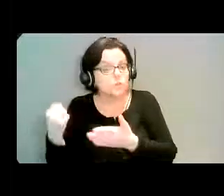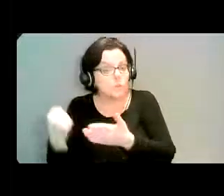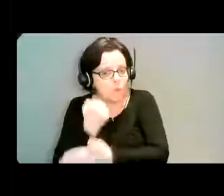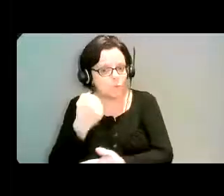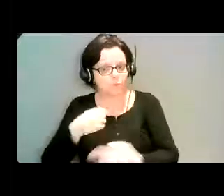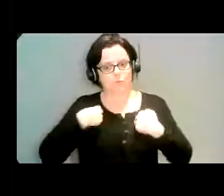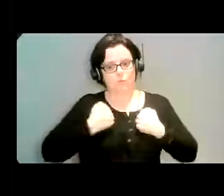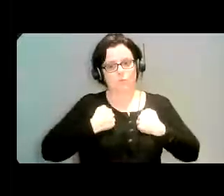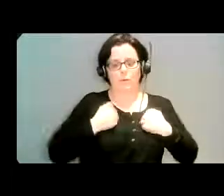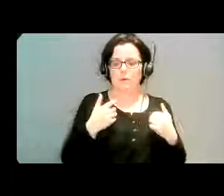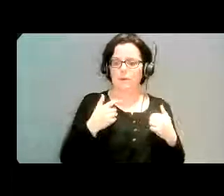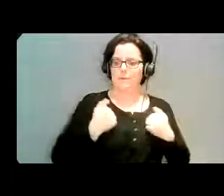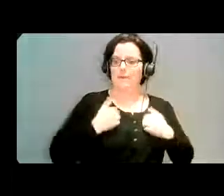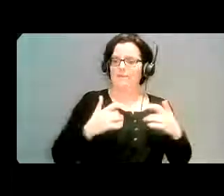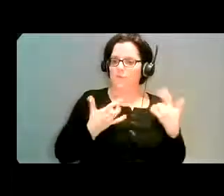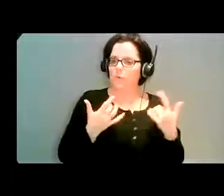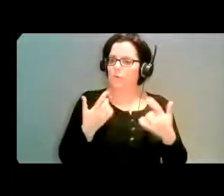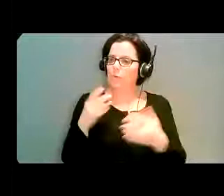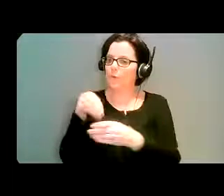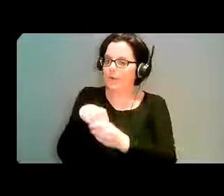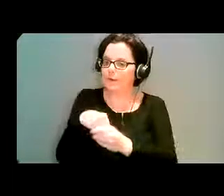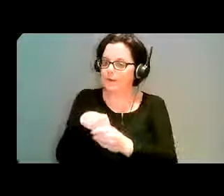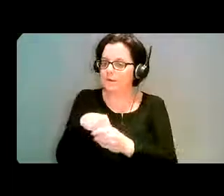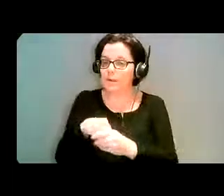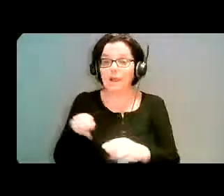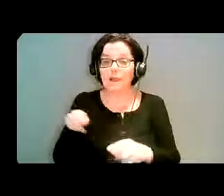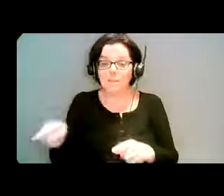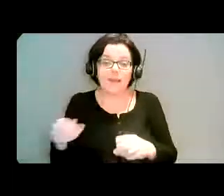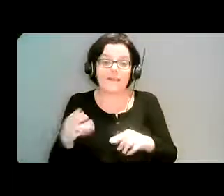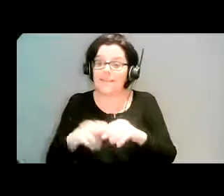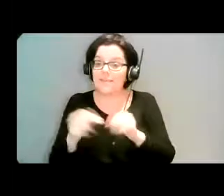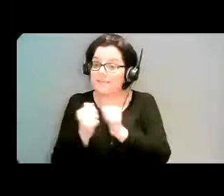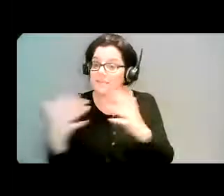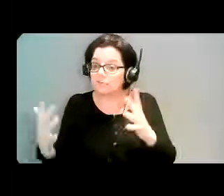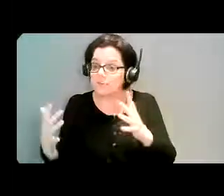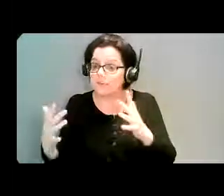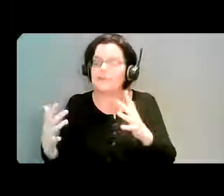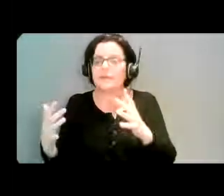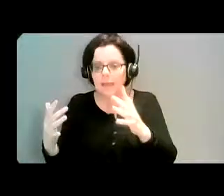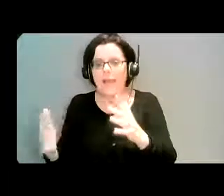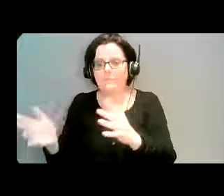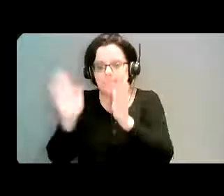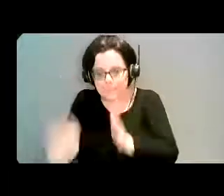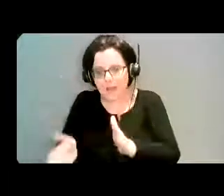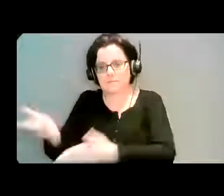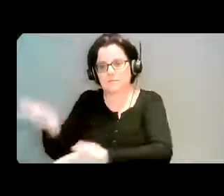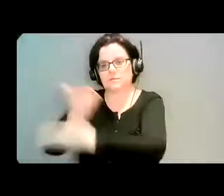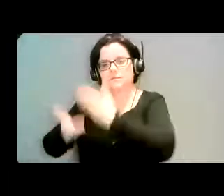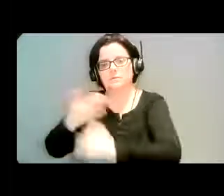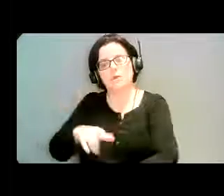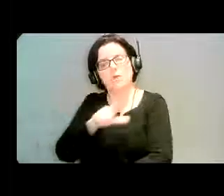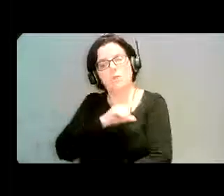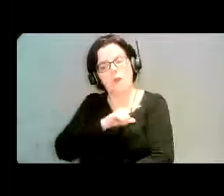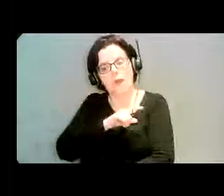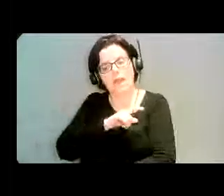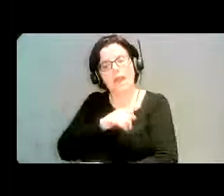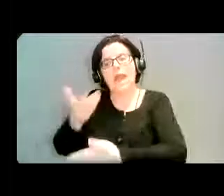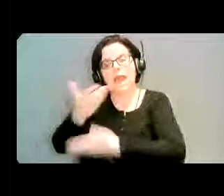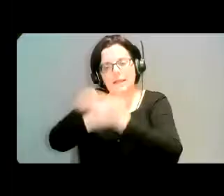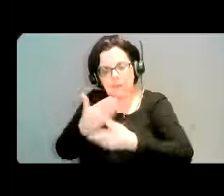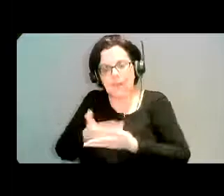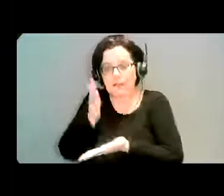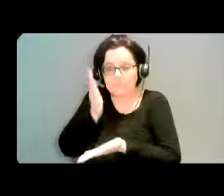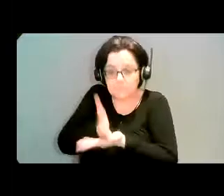will make a final decision. But if they disagree with you, they have to explain why and have to come up with reasonable